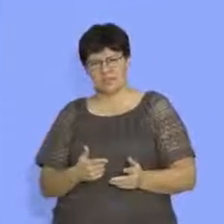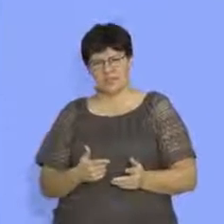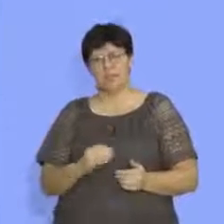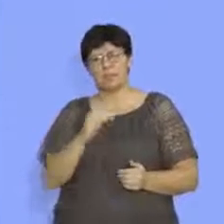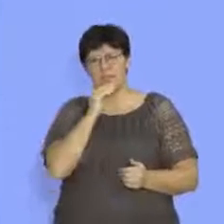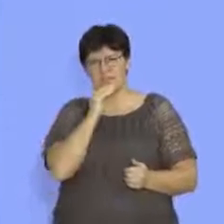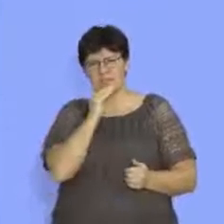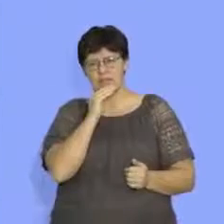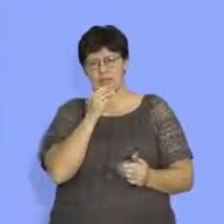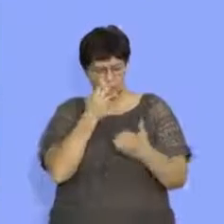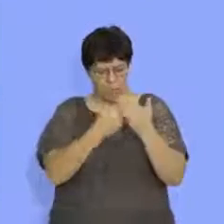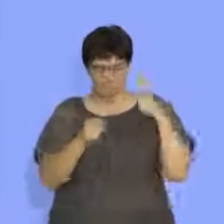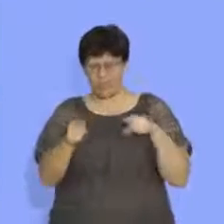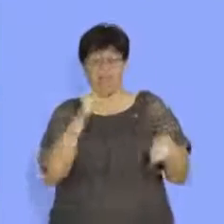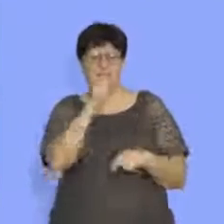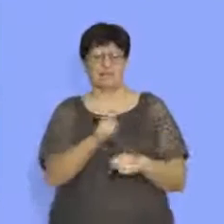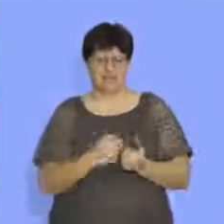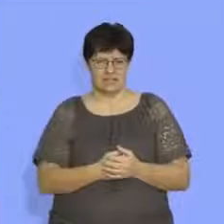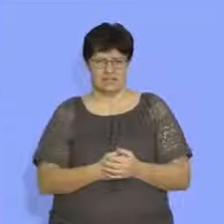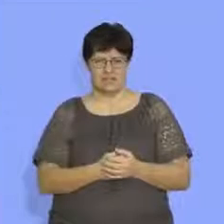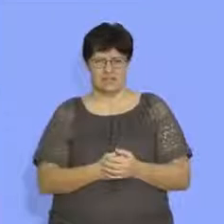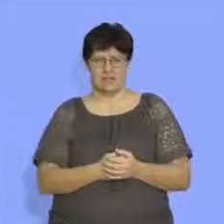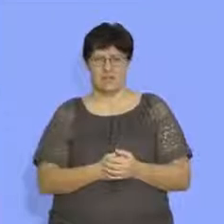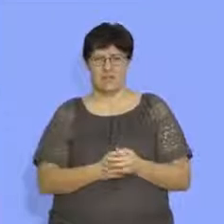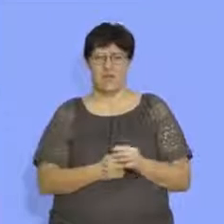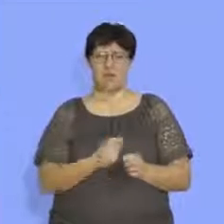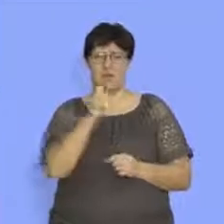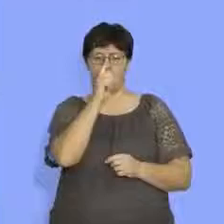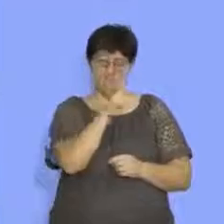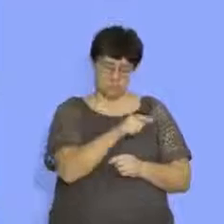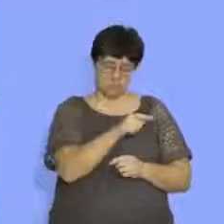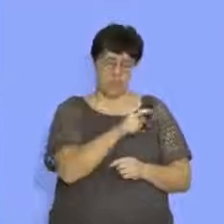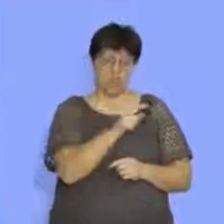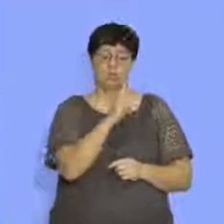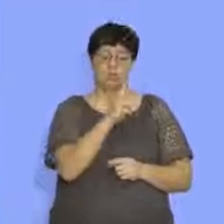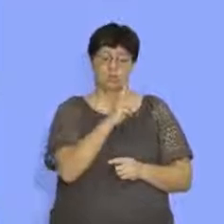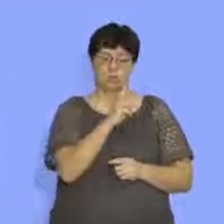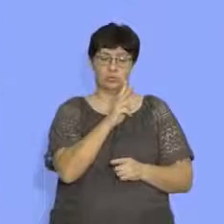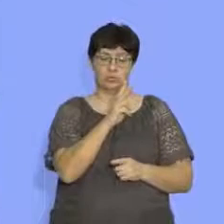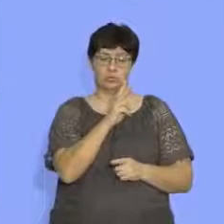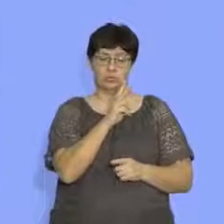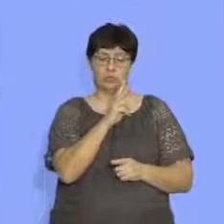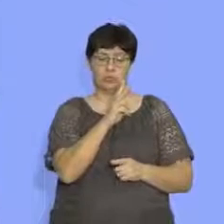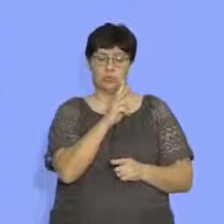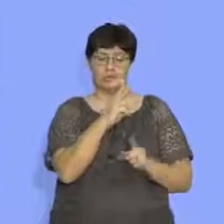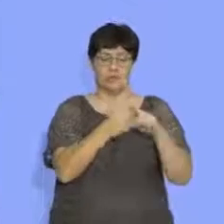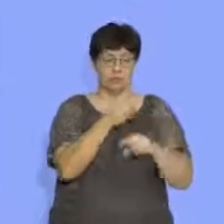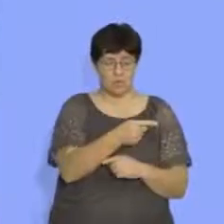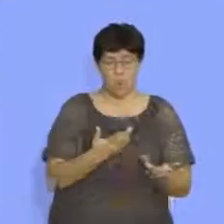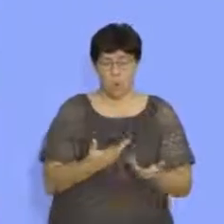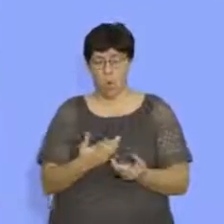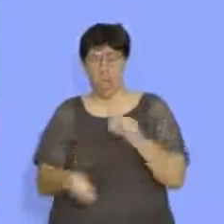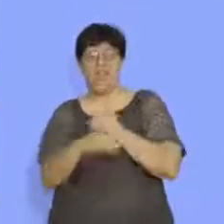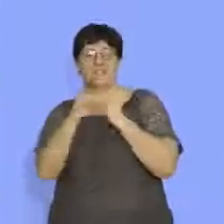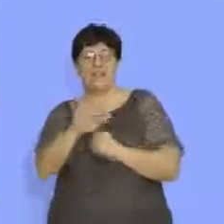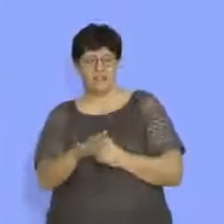the other length. It means they both X, right? But one must be 2 times that, or one must be 5 plus